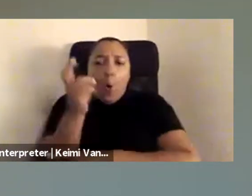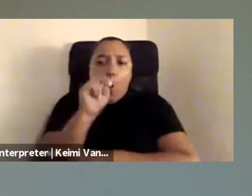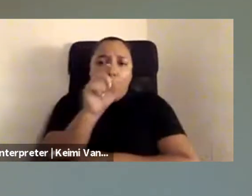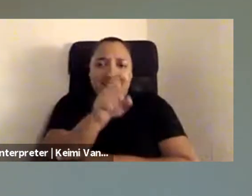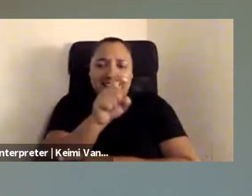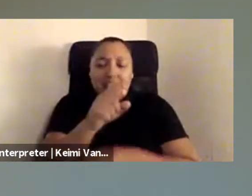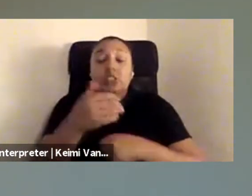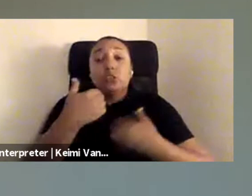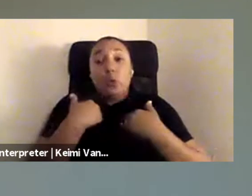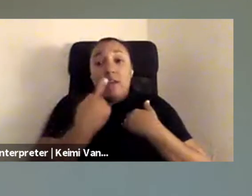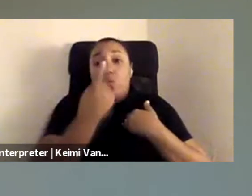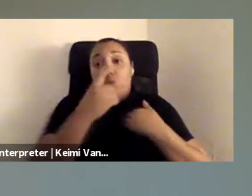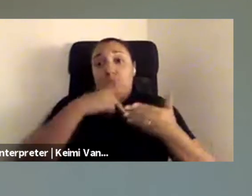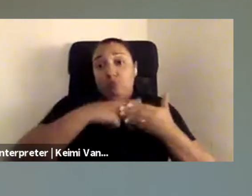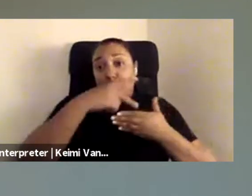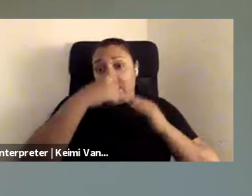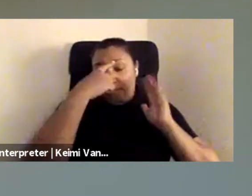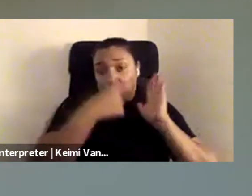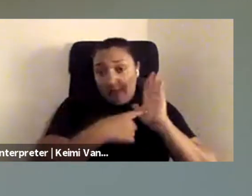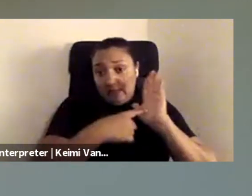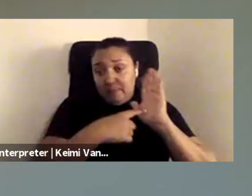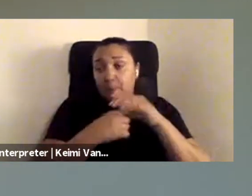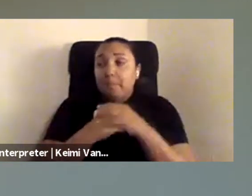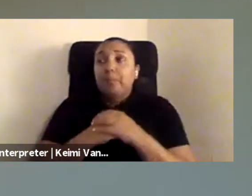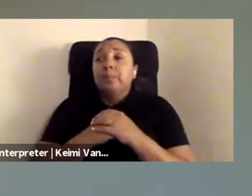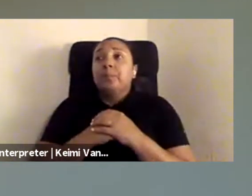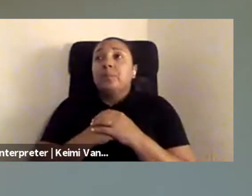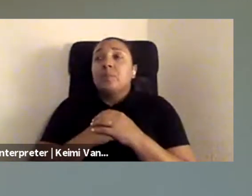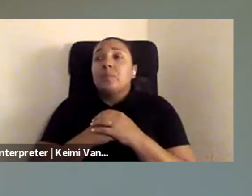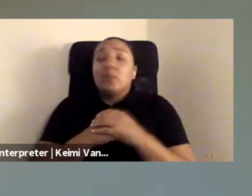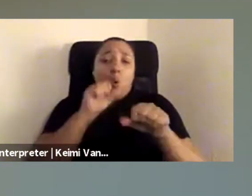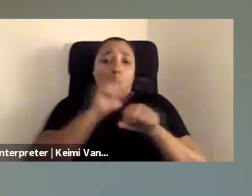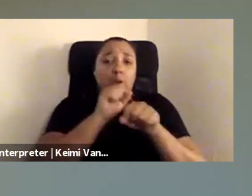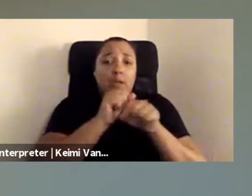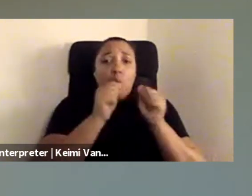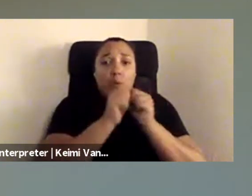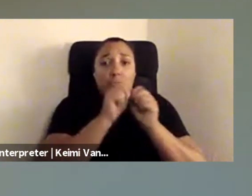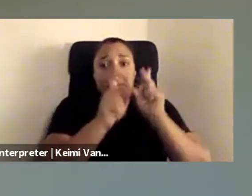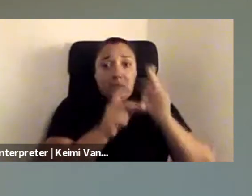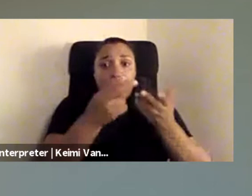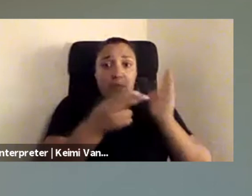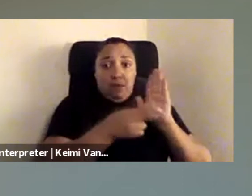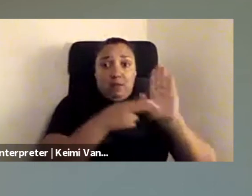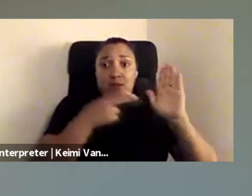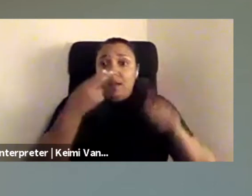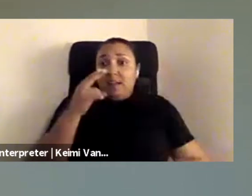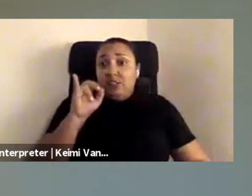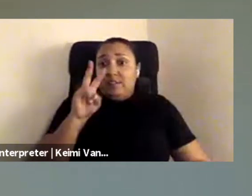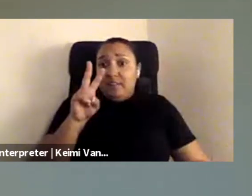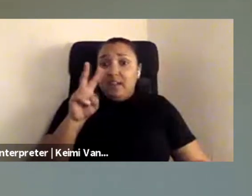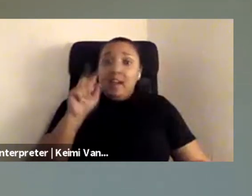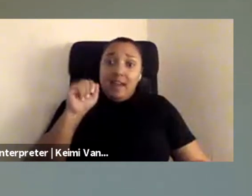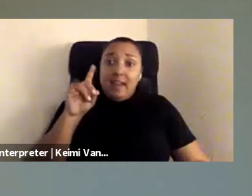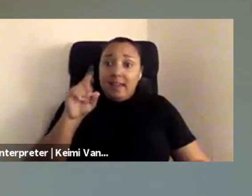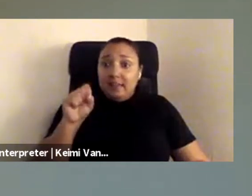that specializes in working with folks who are diagnosed or are living with HIV and AIDS. Yeah,